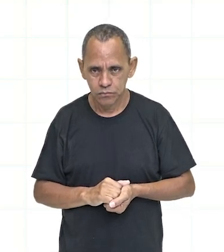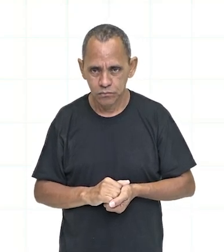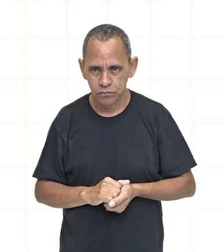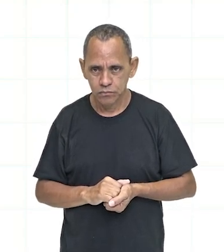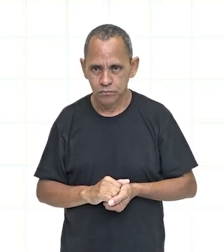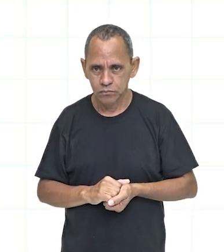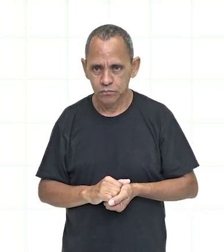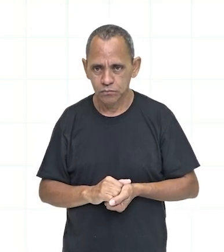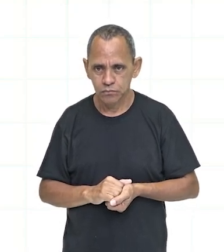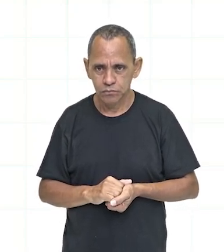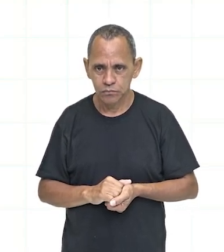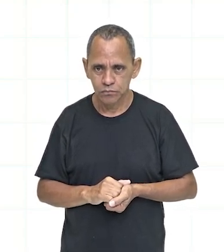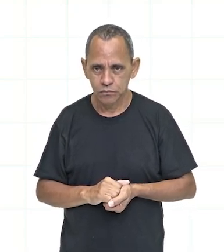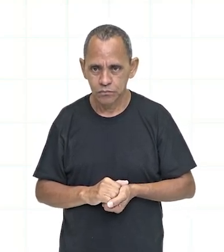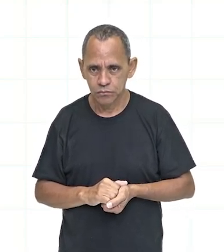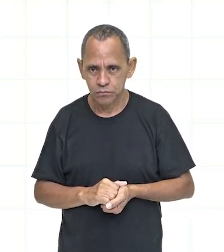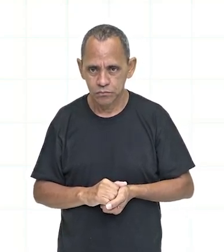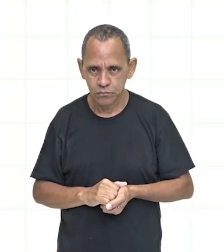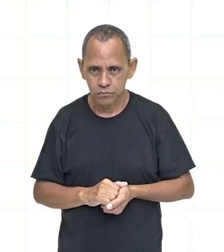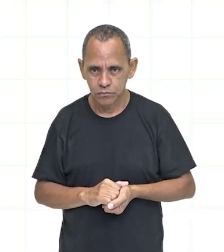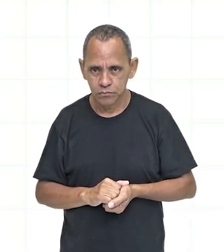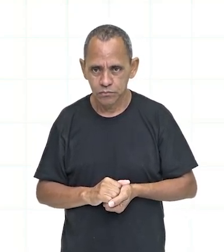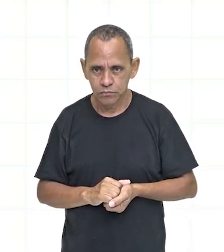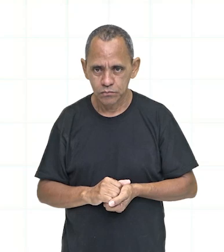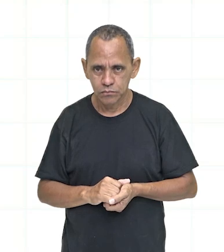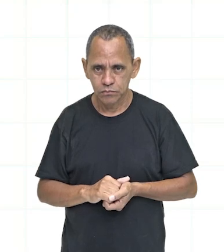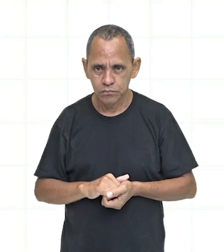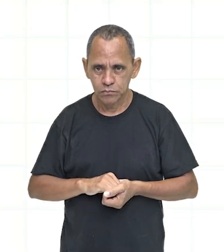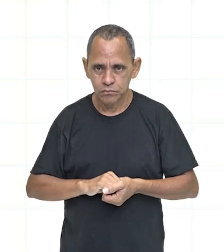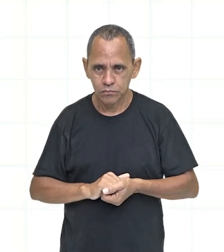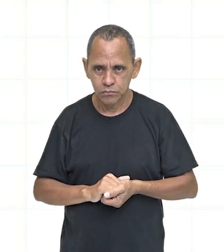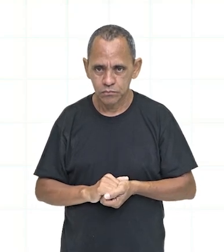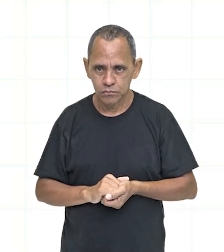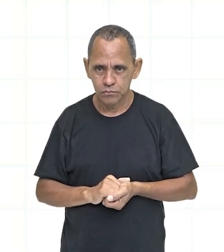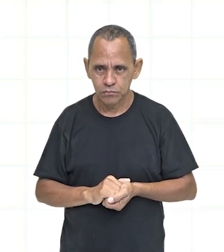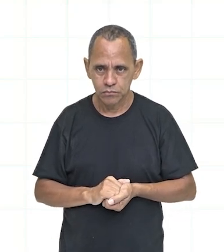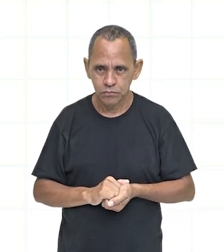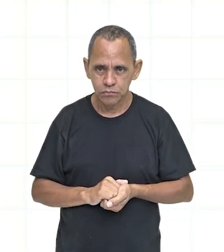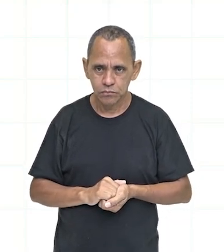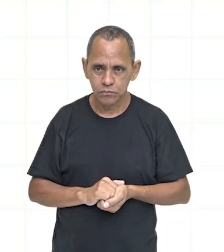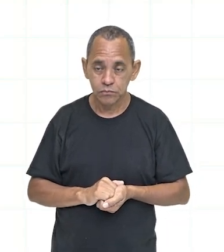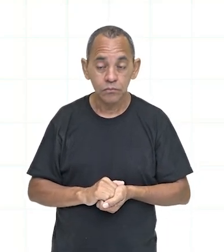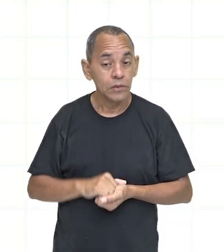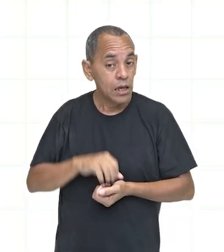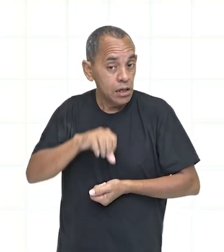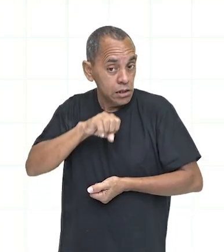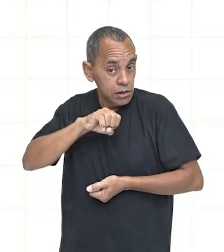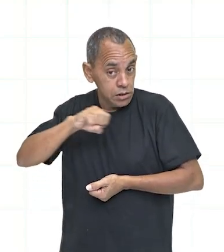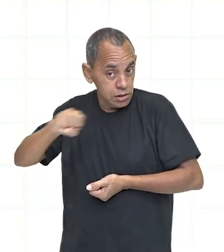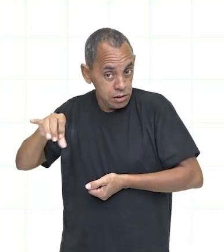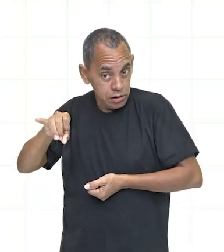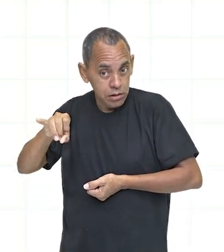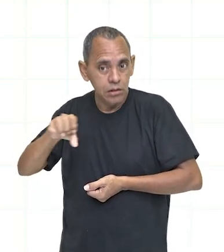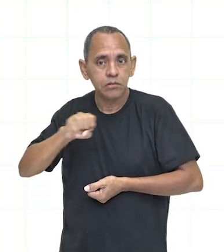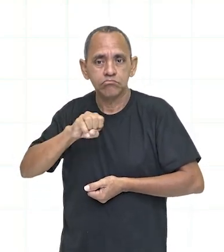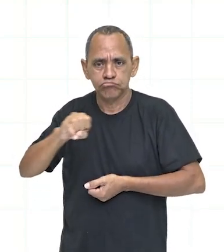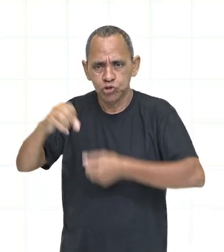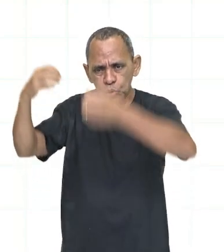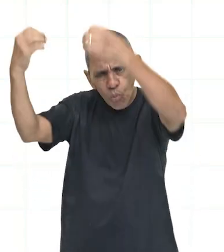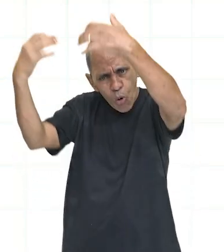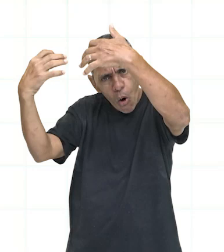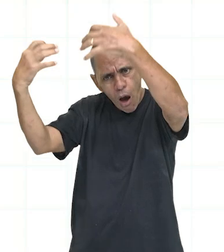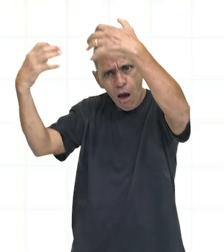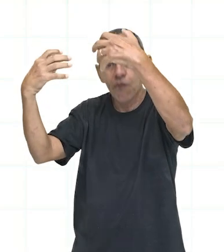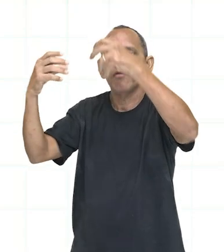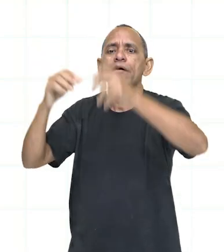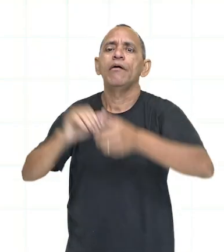we need sunny weather for it to happen. Aí, if it rains, se chover, olha só, se chover